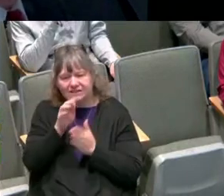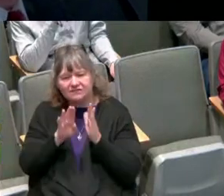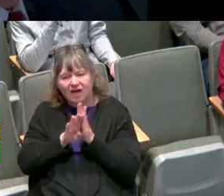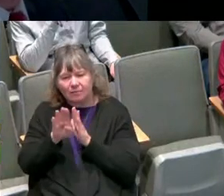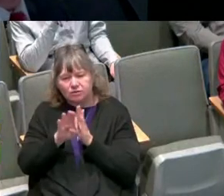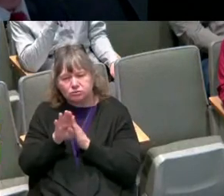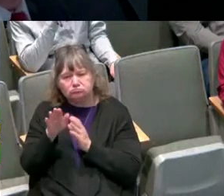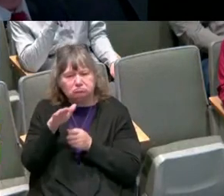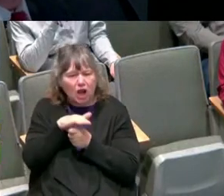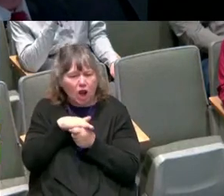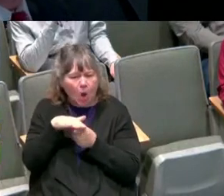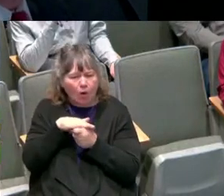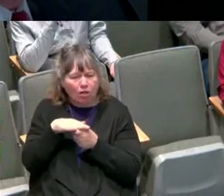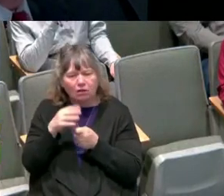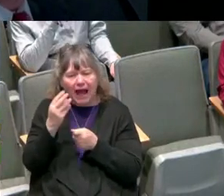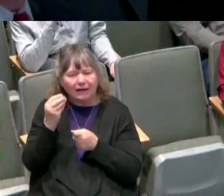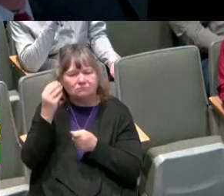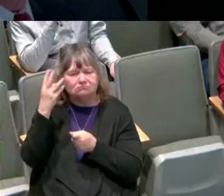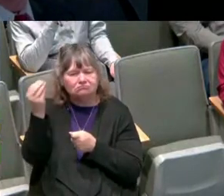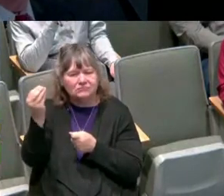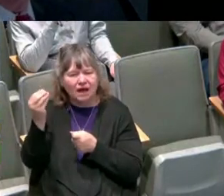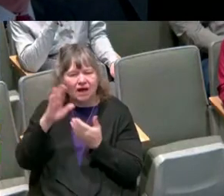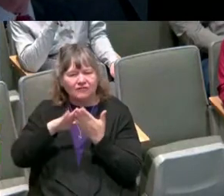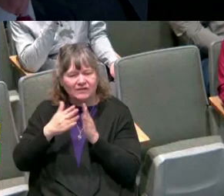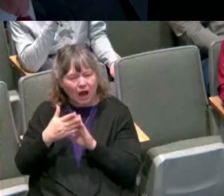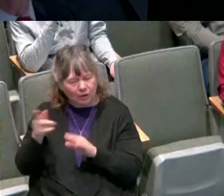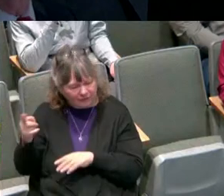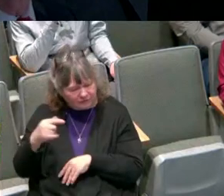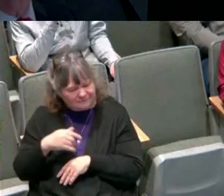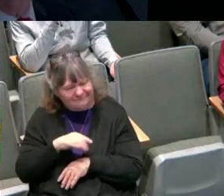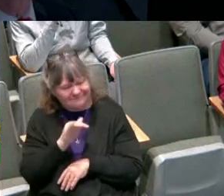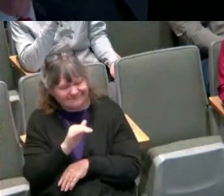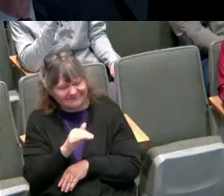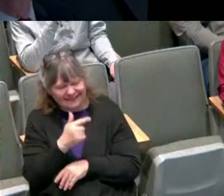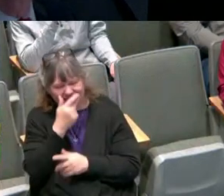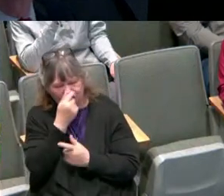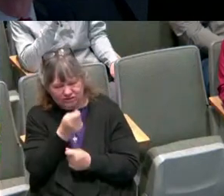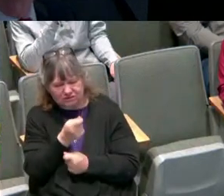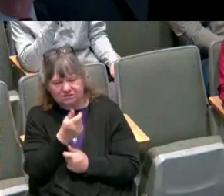both local and out of town have expressed interest